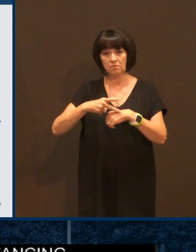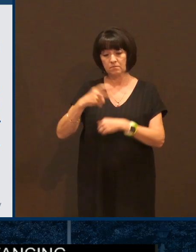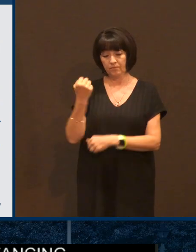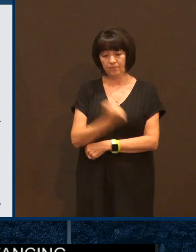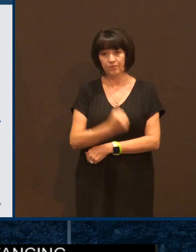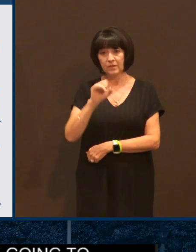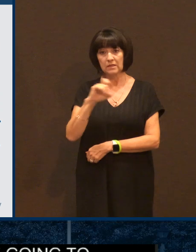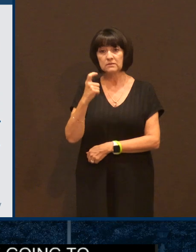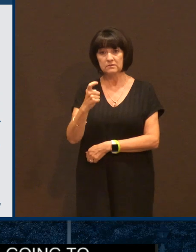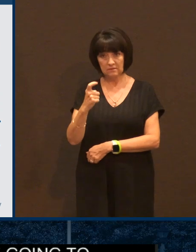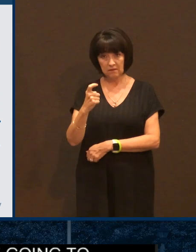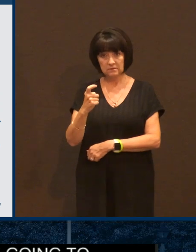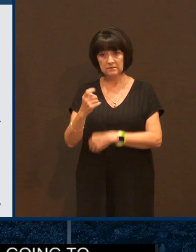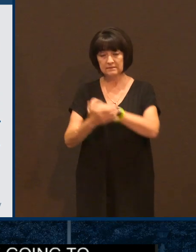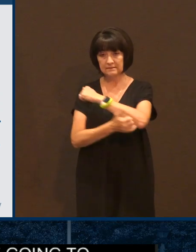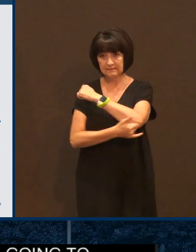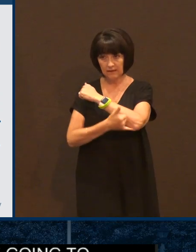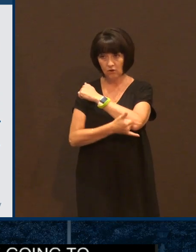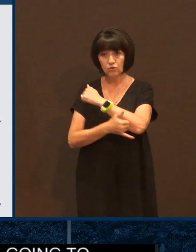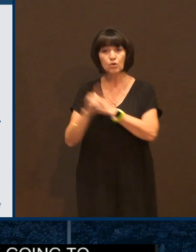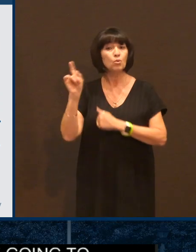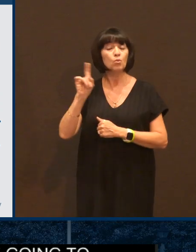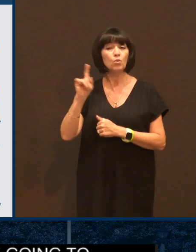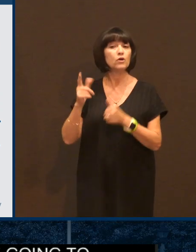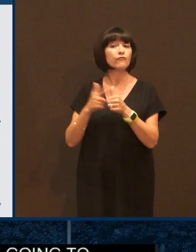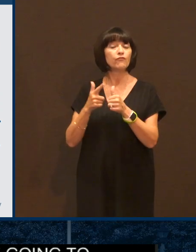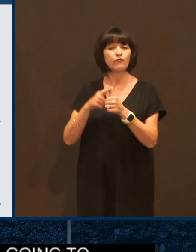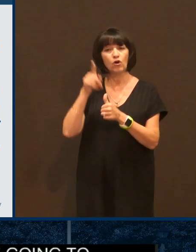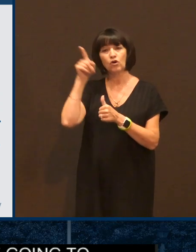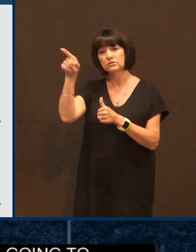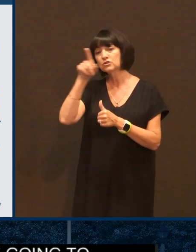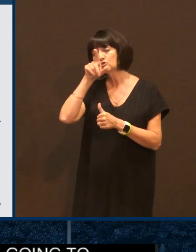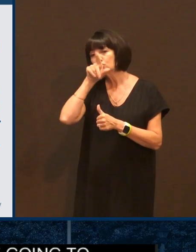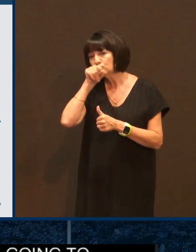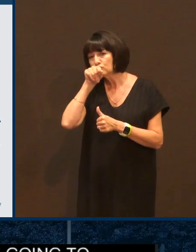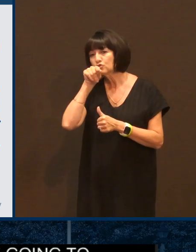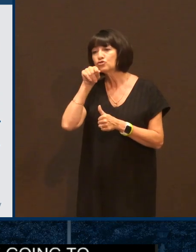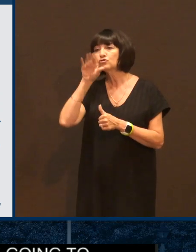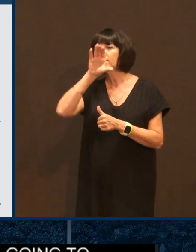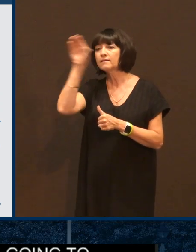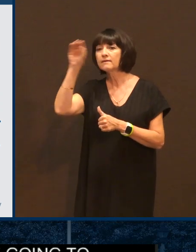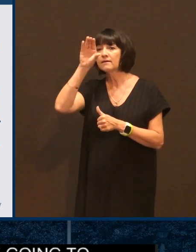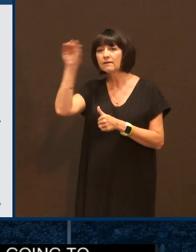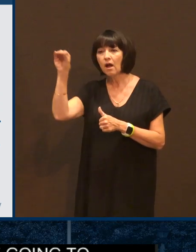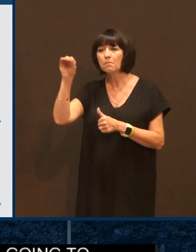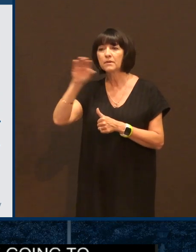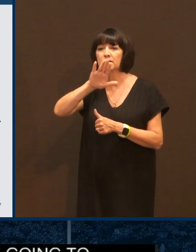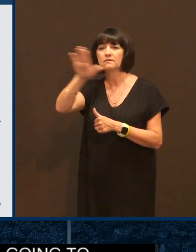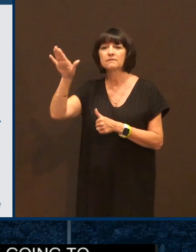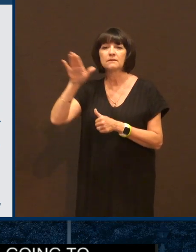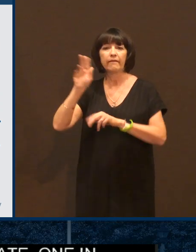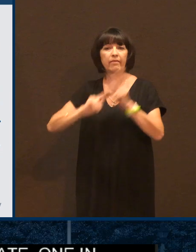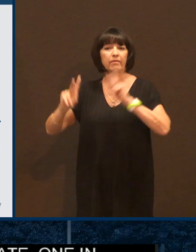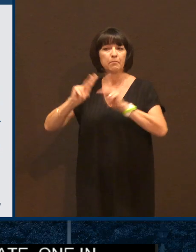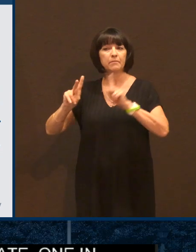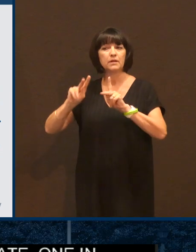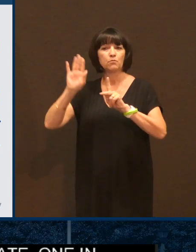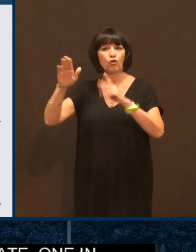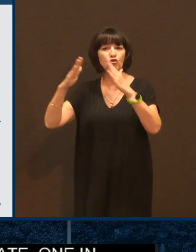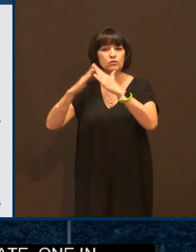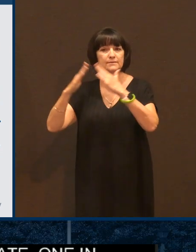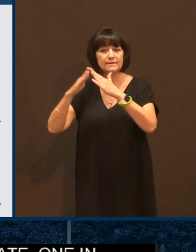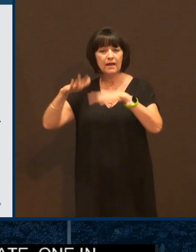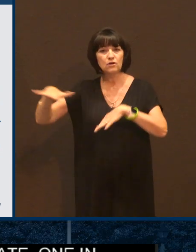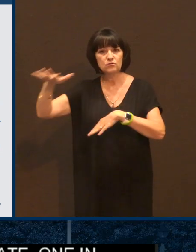poultry workers and their families, and in the enclaves in which they live in the small towns in Sussex County and Lower Kent County. And